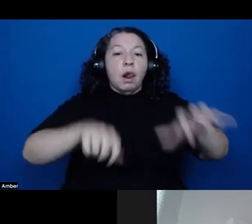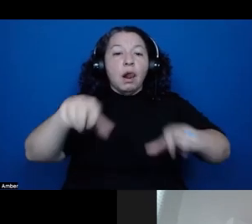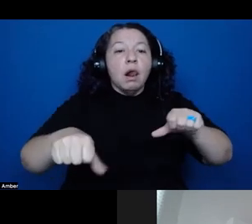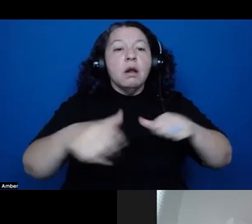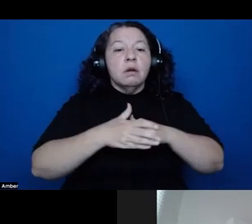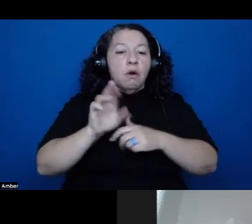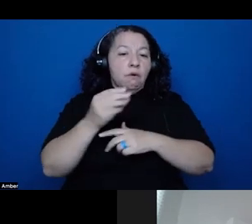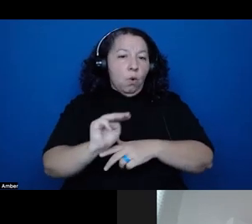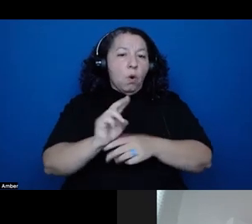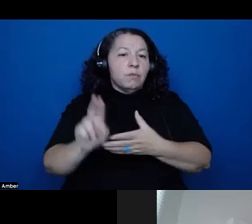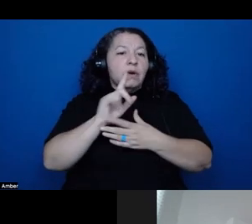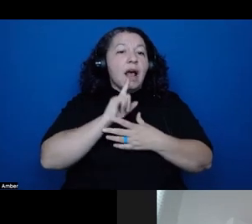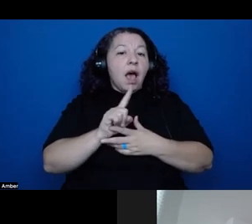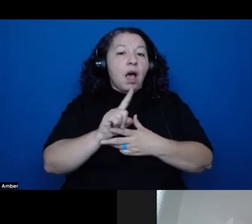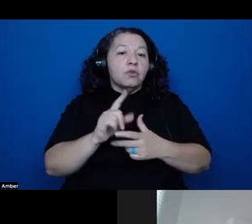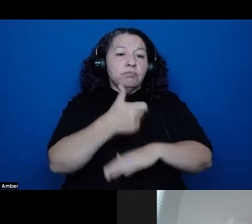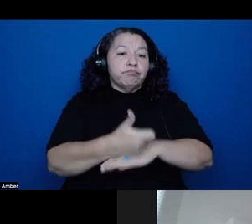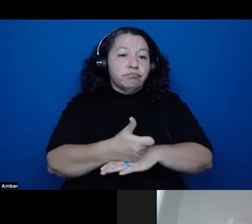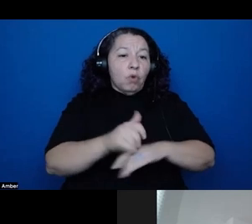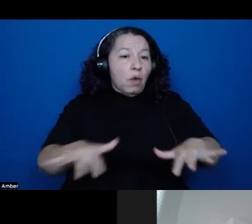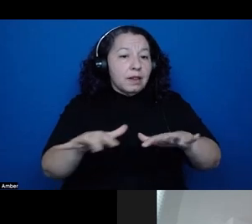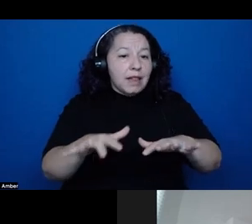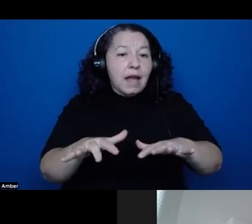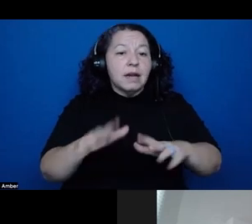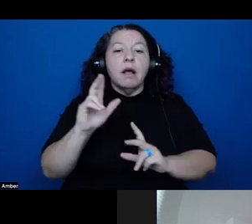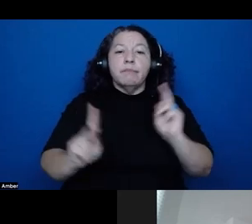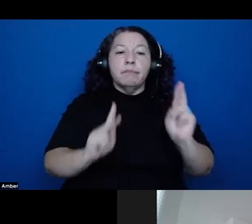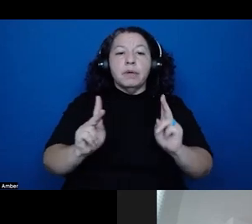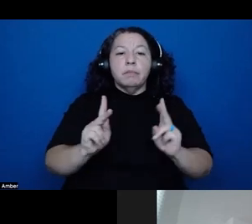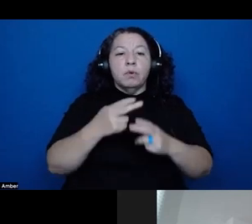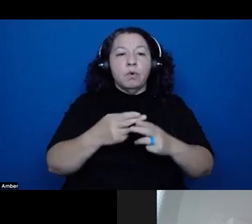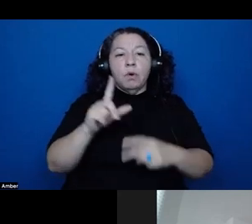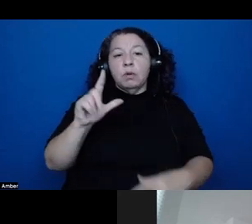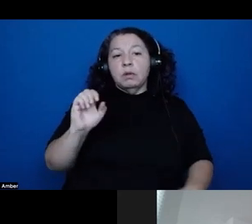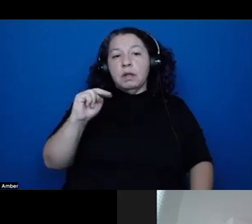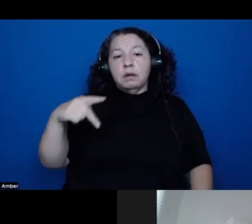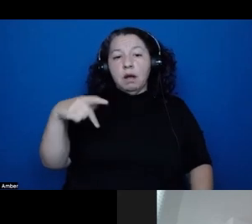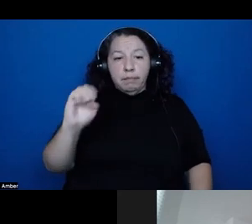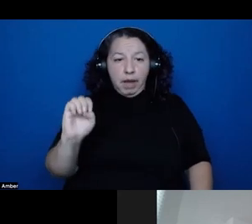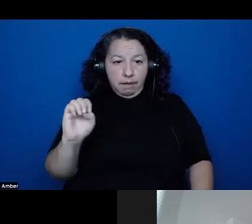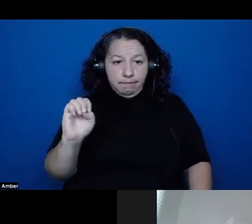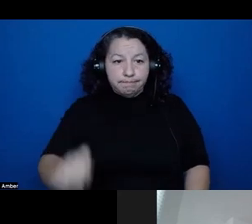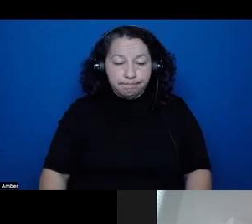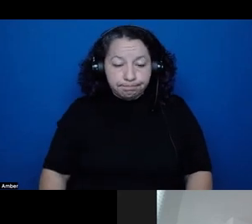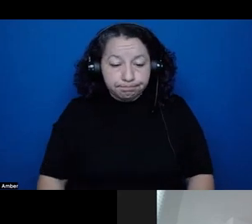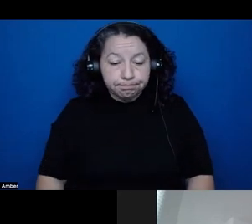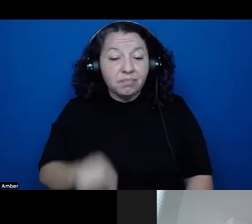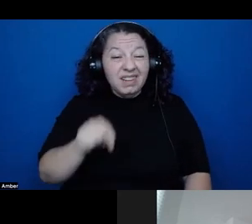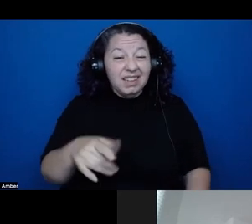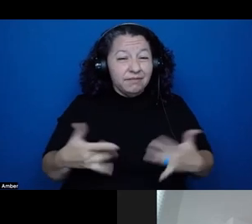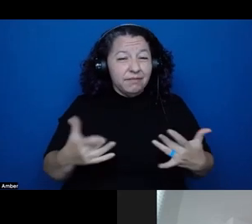University occupies the land of the Lenape people. This event will last 1